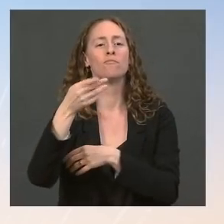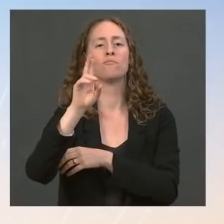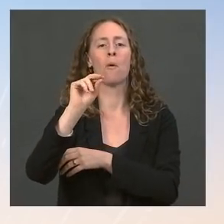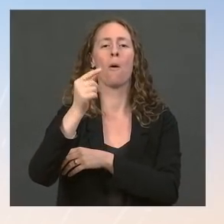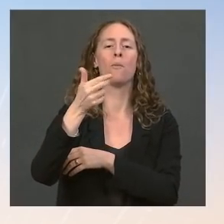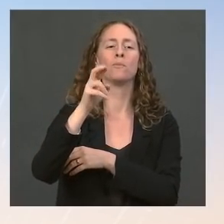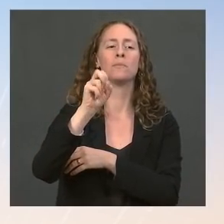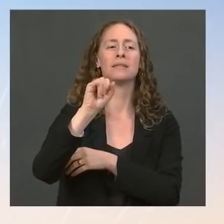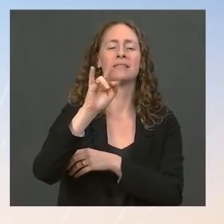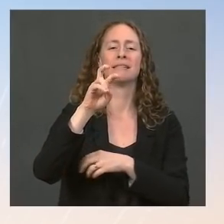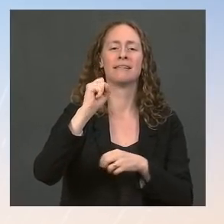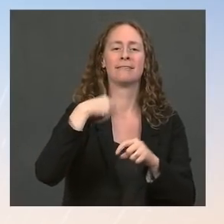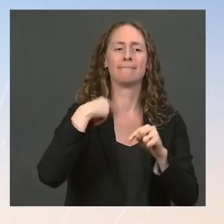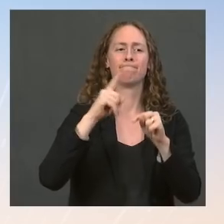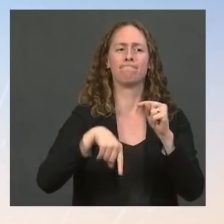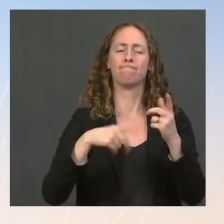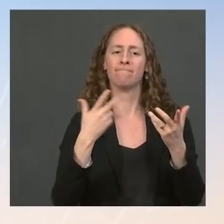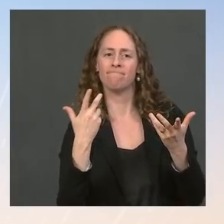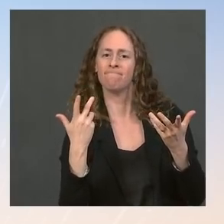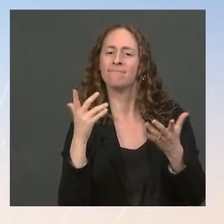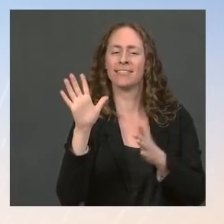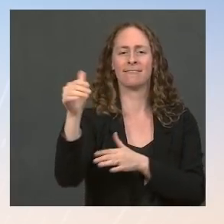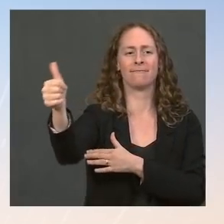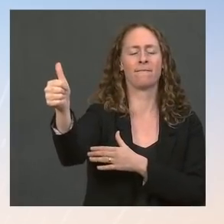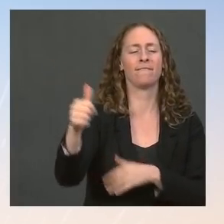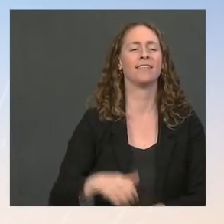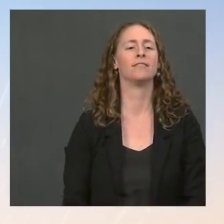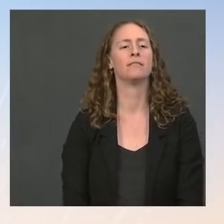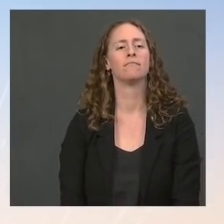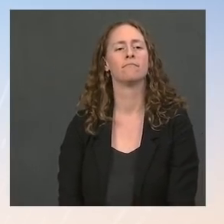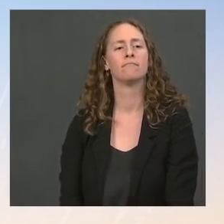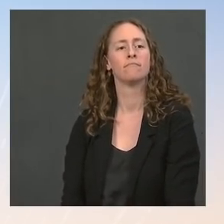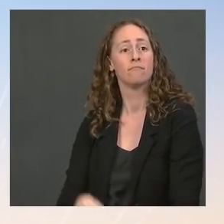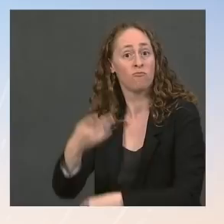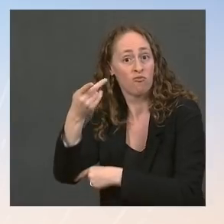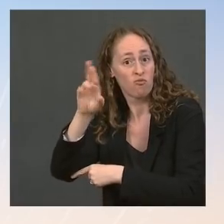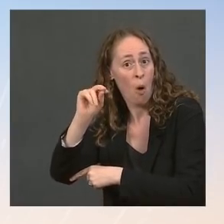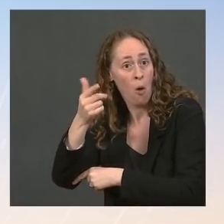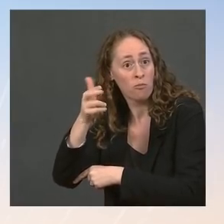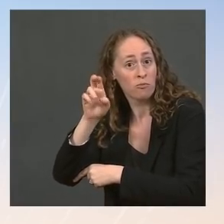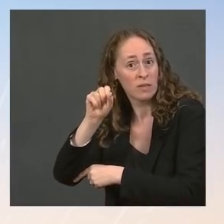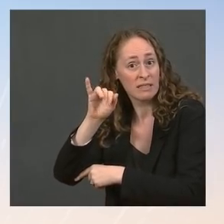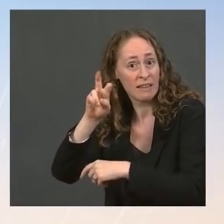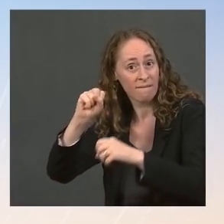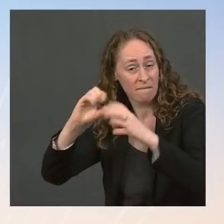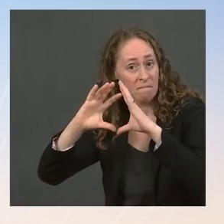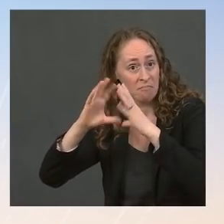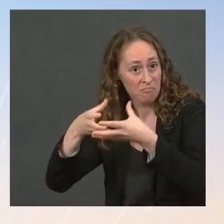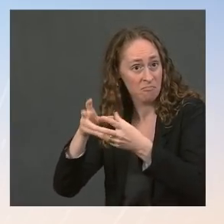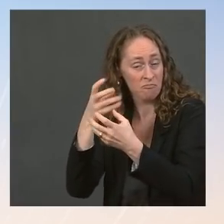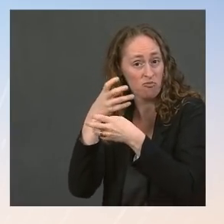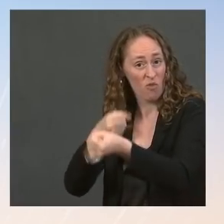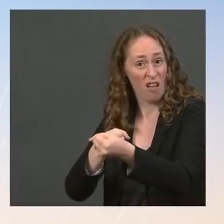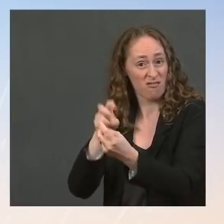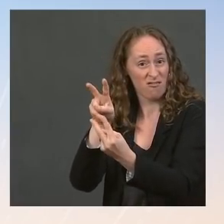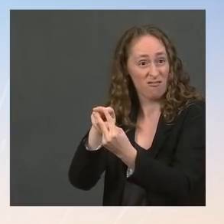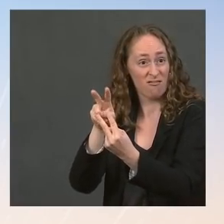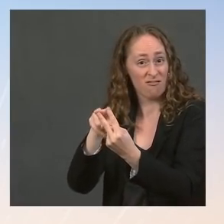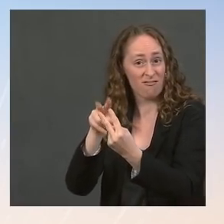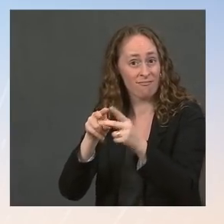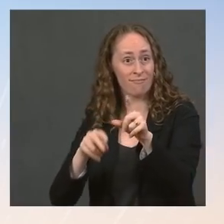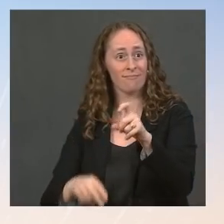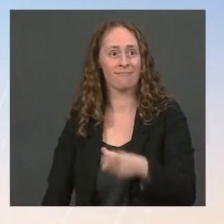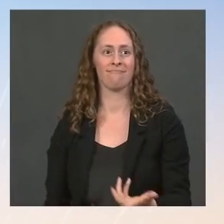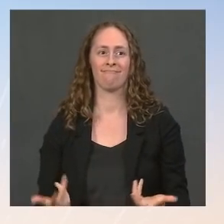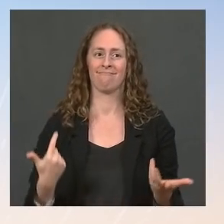on reconciliation. Does the president feel that the progressives can trust Manchin and Sinema? I'm not going to speak for what they think they require to get the vote